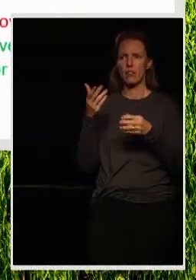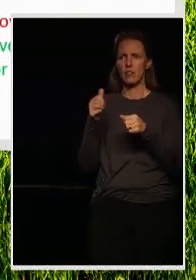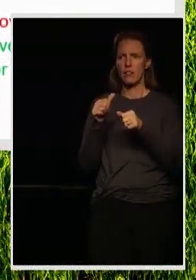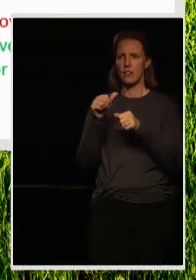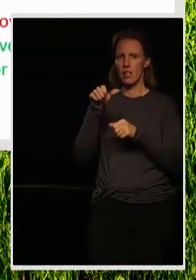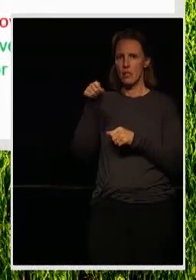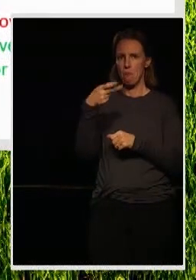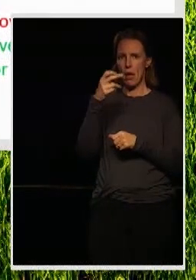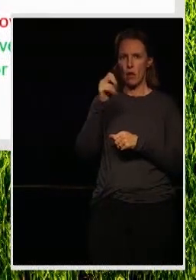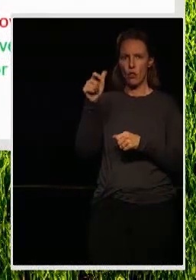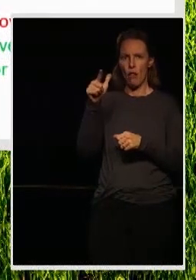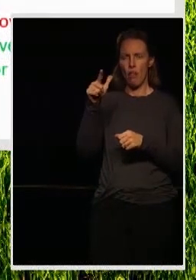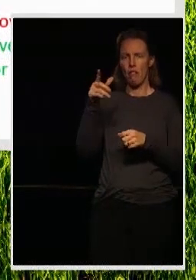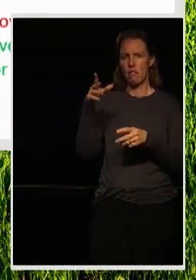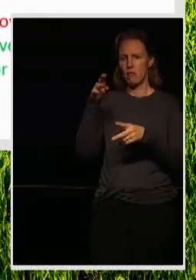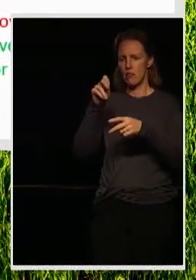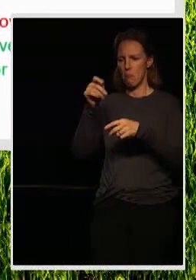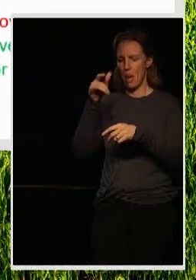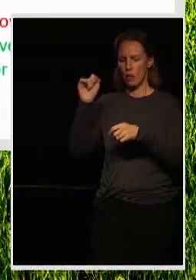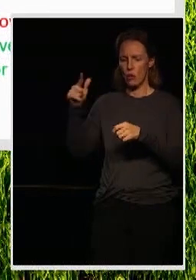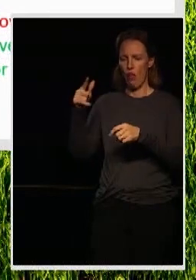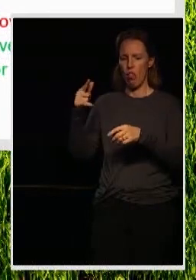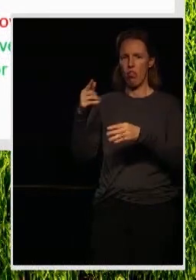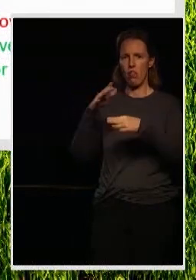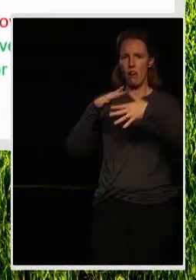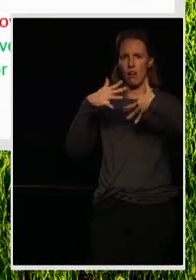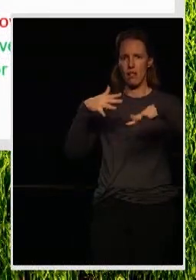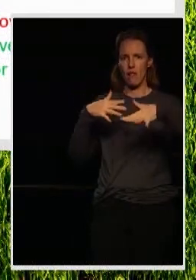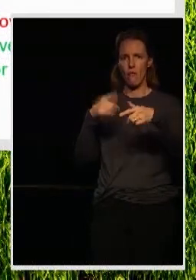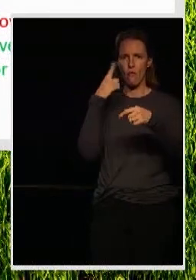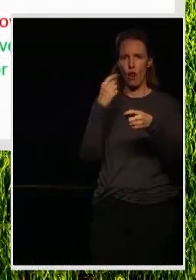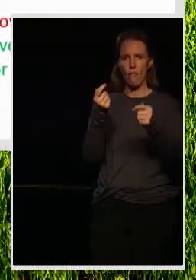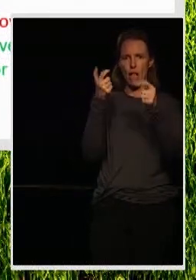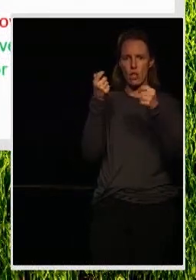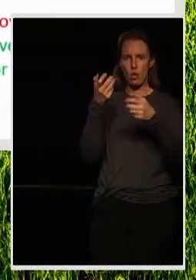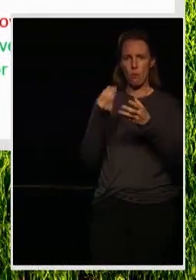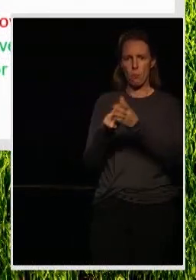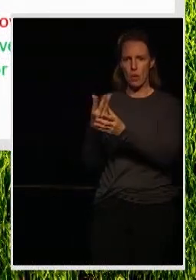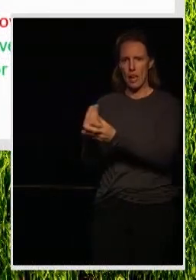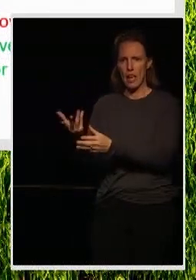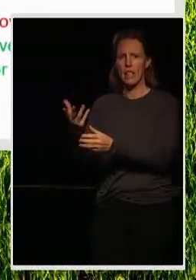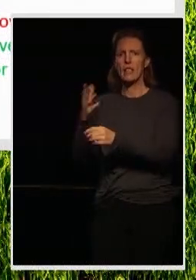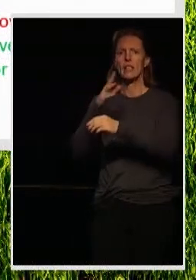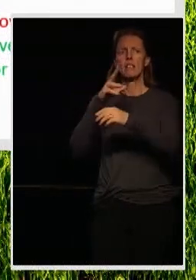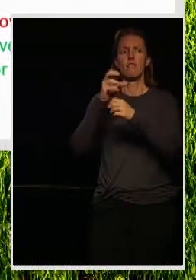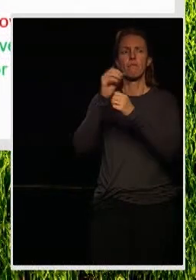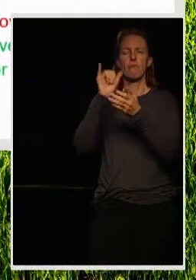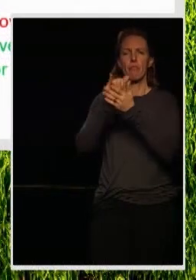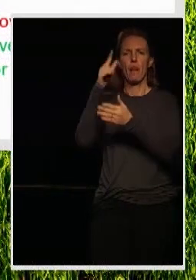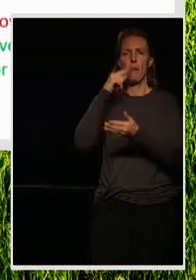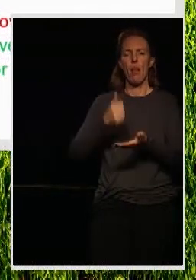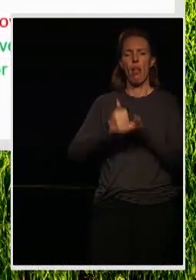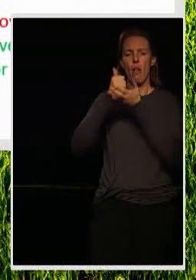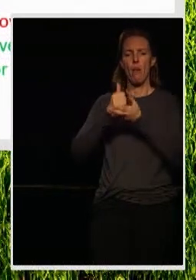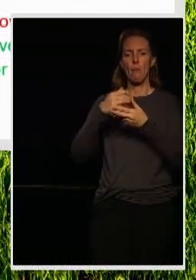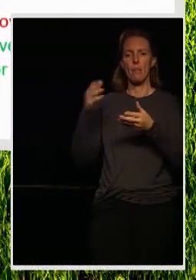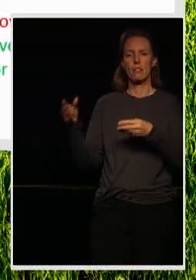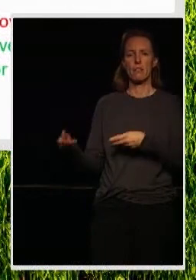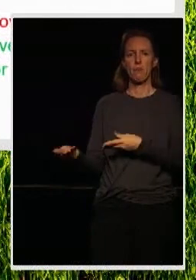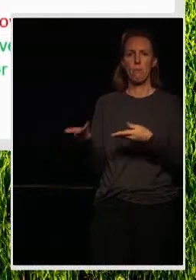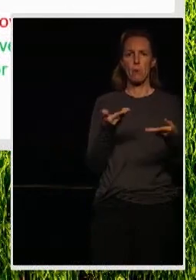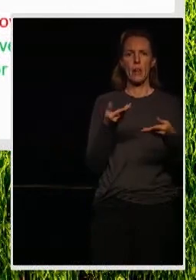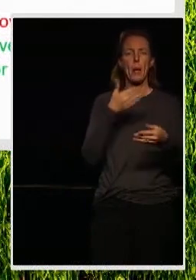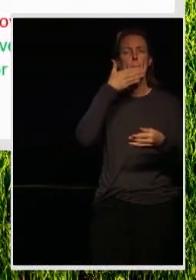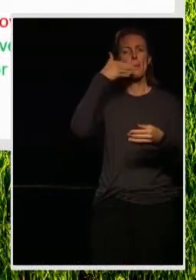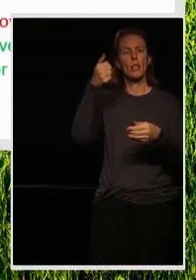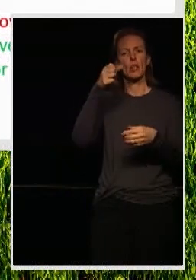spatial spectral leaf information for the faster breeding. And with faster breeding, we can help to deliver the better seeds to the hands of the